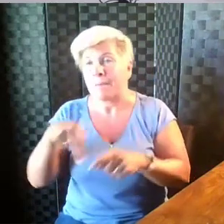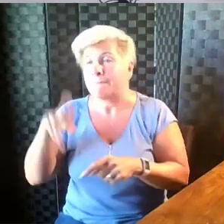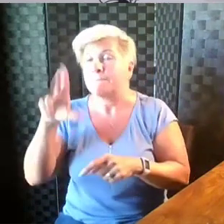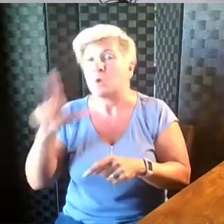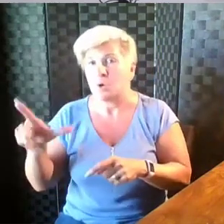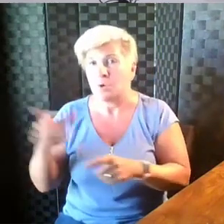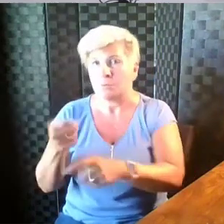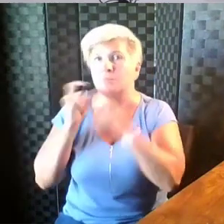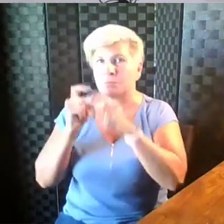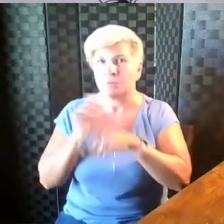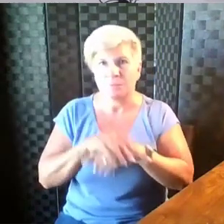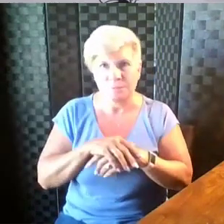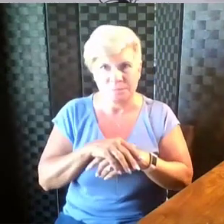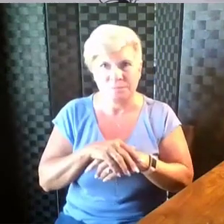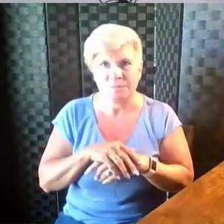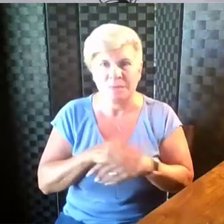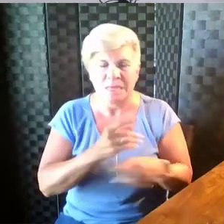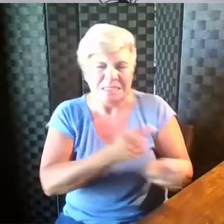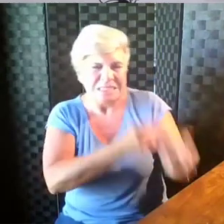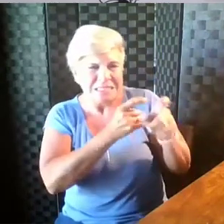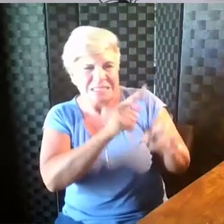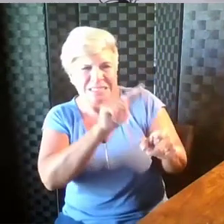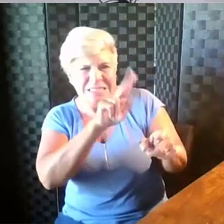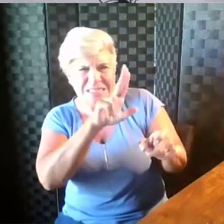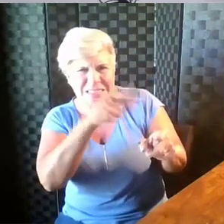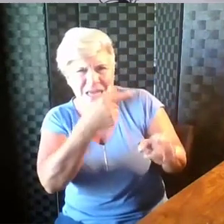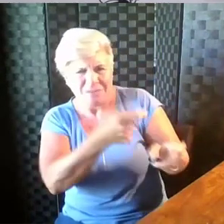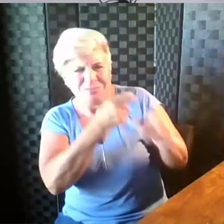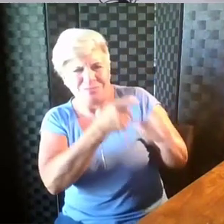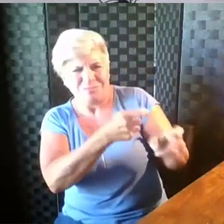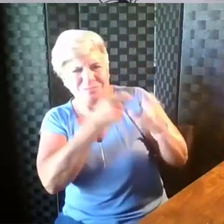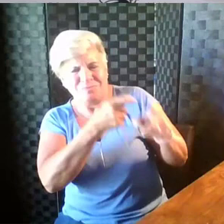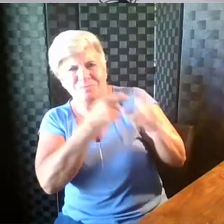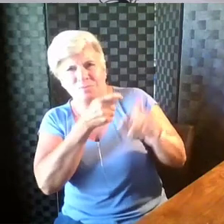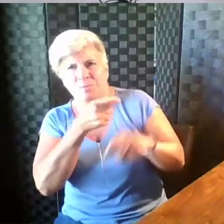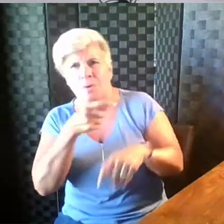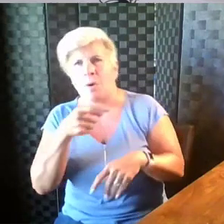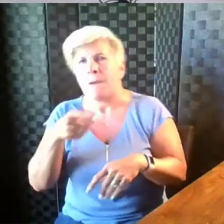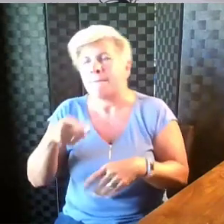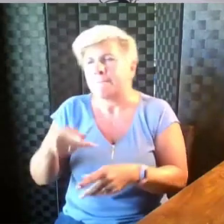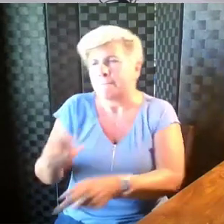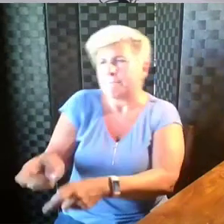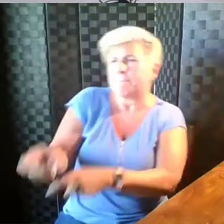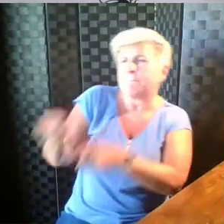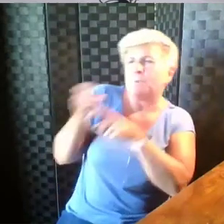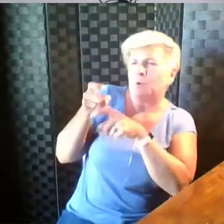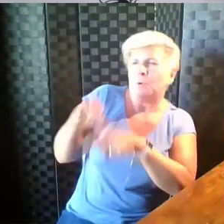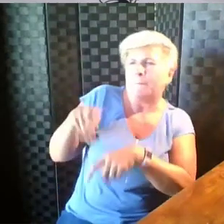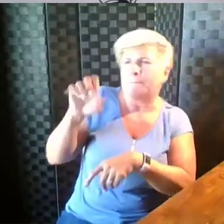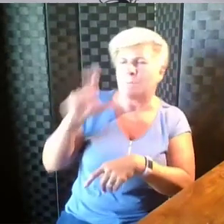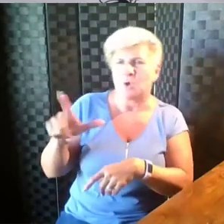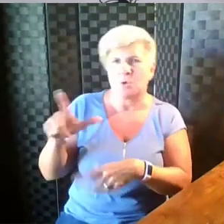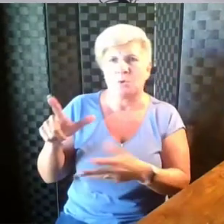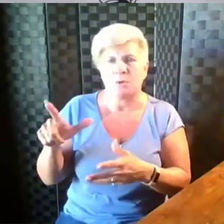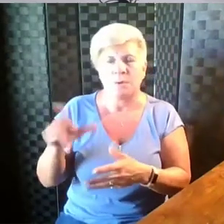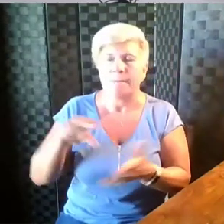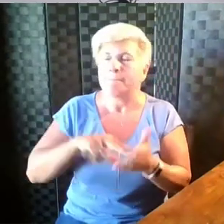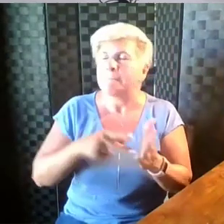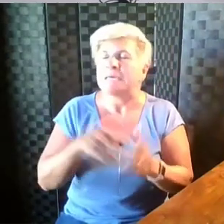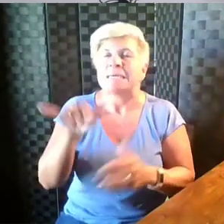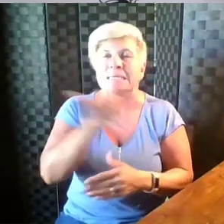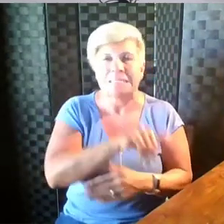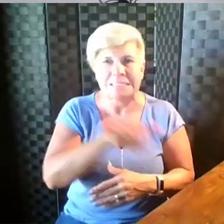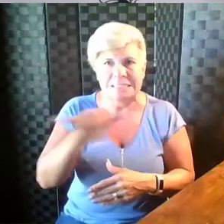tug something, it means about the same thing as if I pull something. Remember, we're looking for the two words that mean